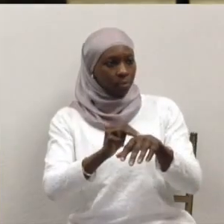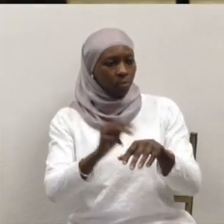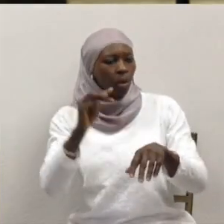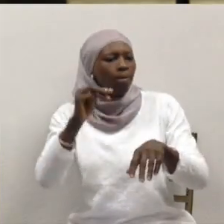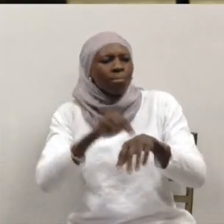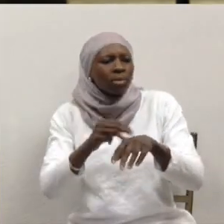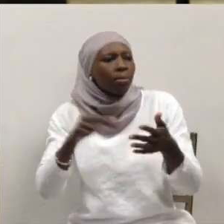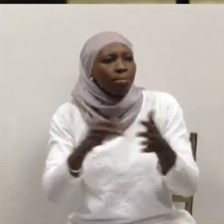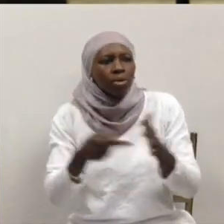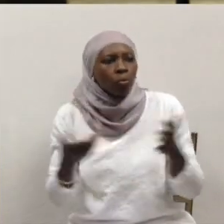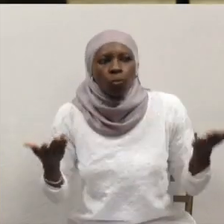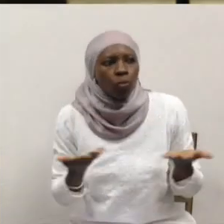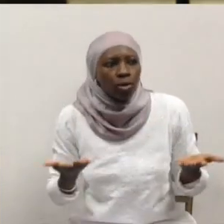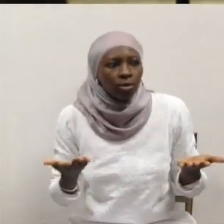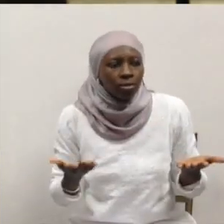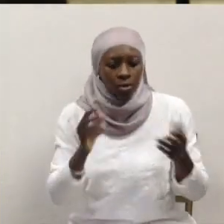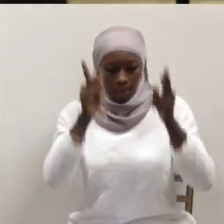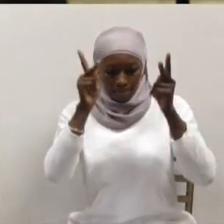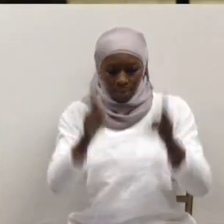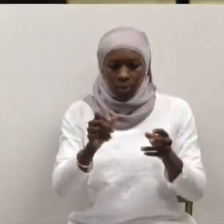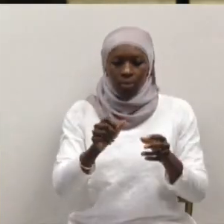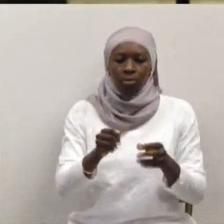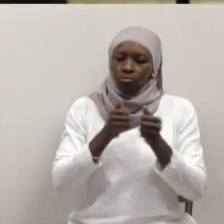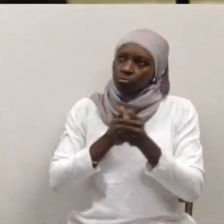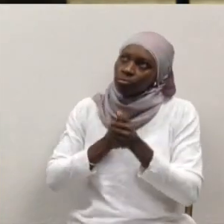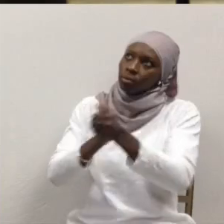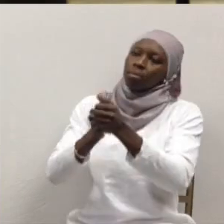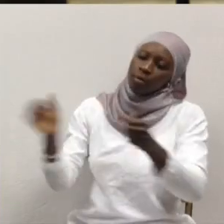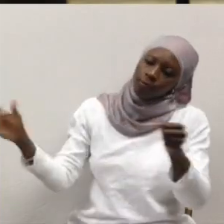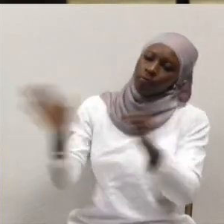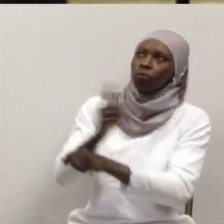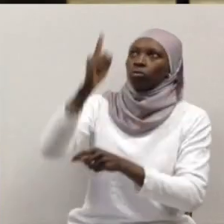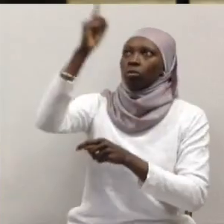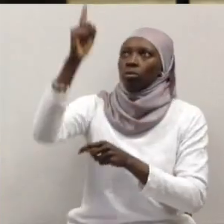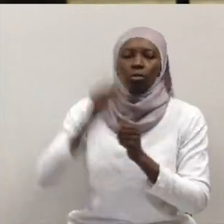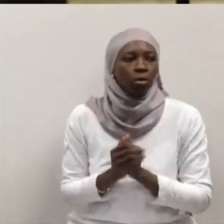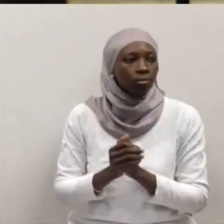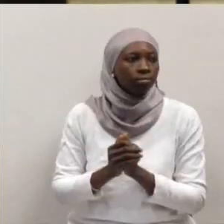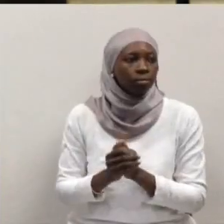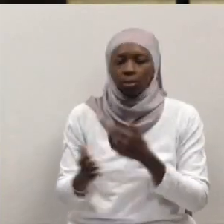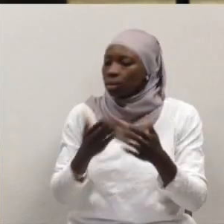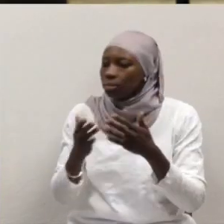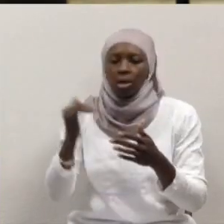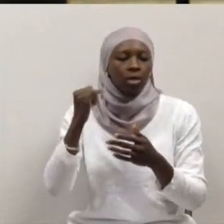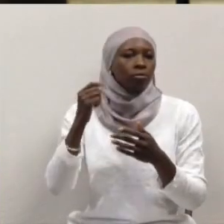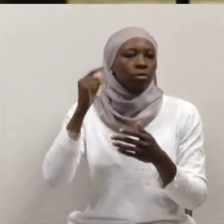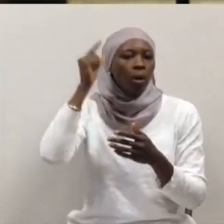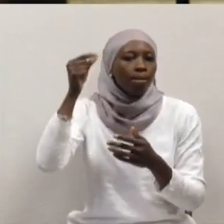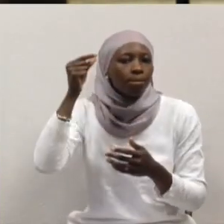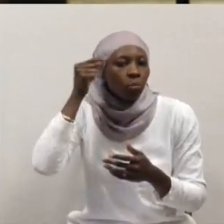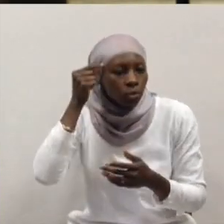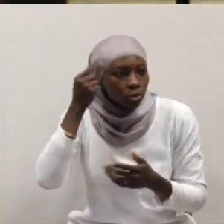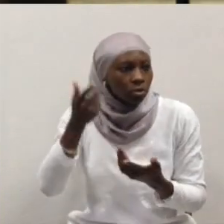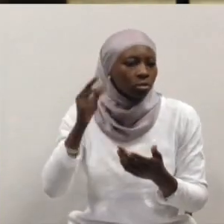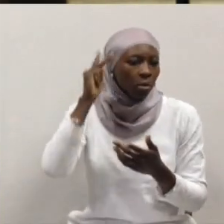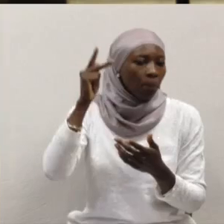Allah, whether Allah talks about political issue or governance issue or